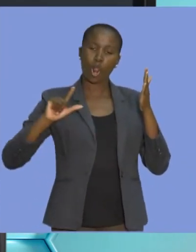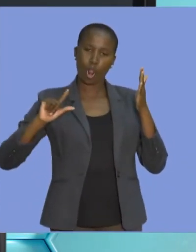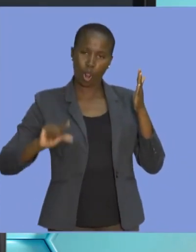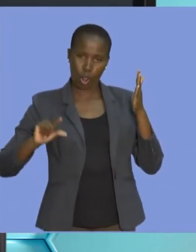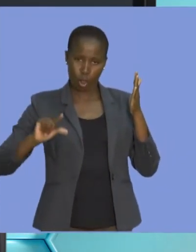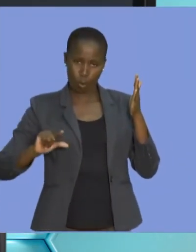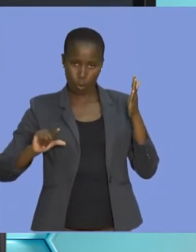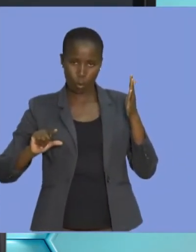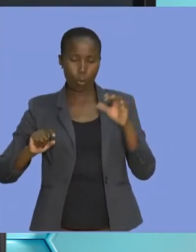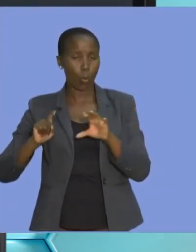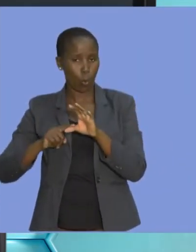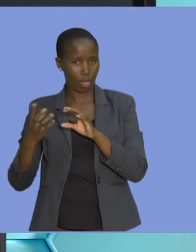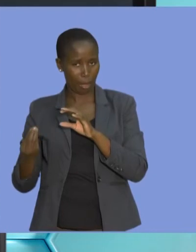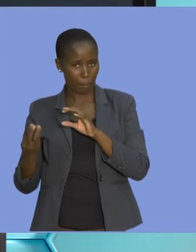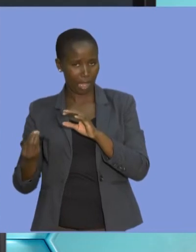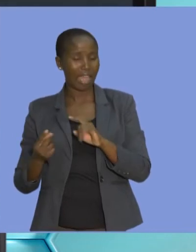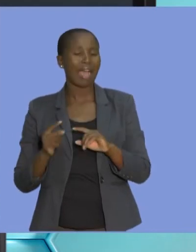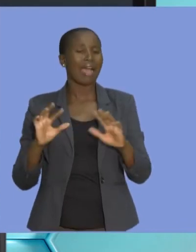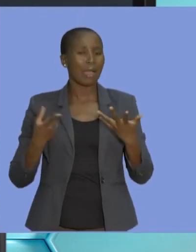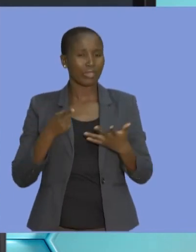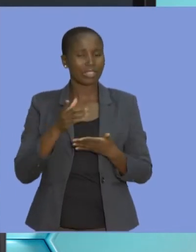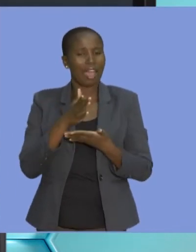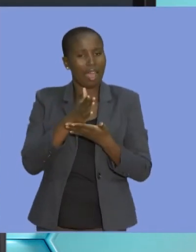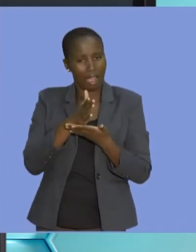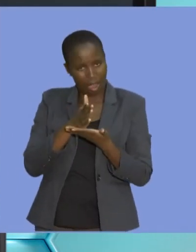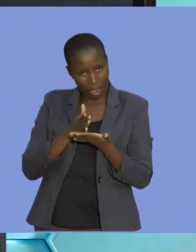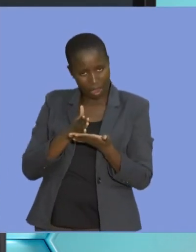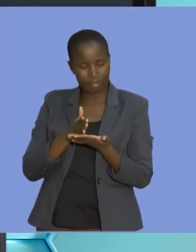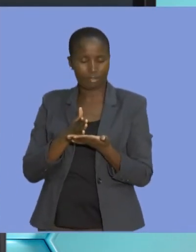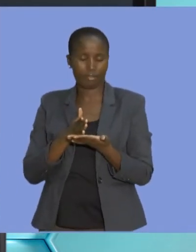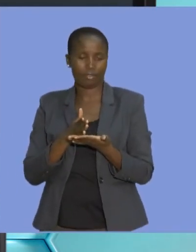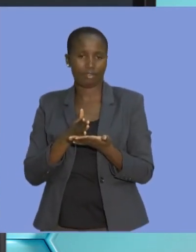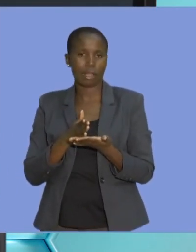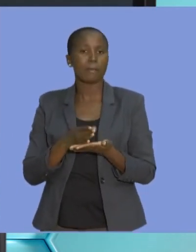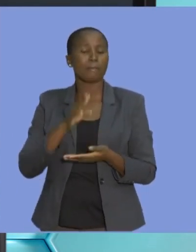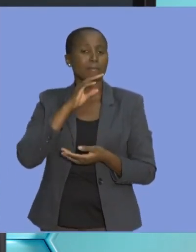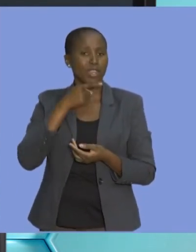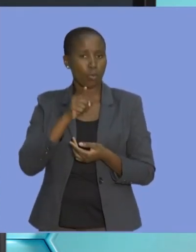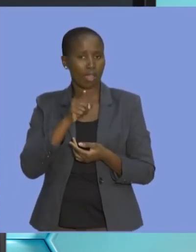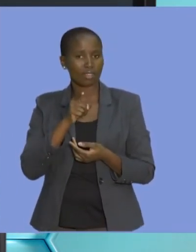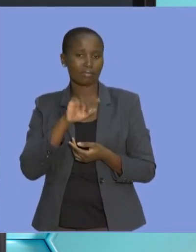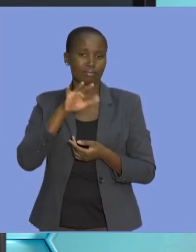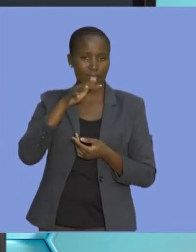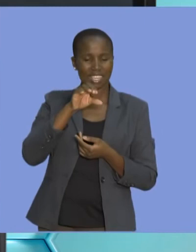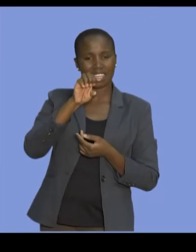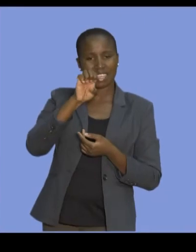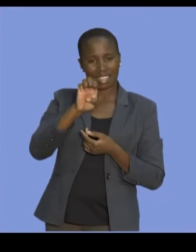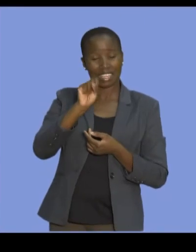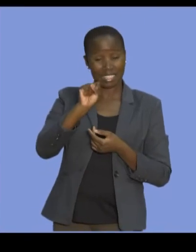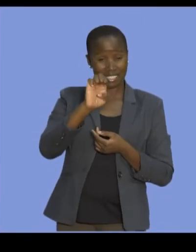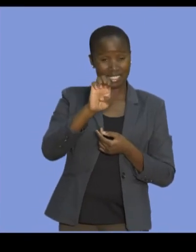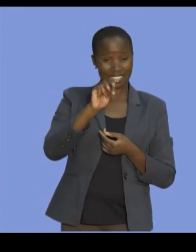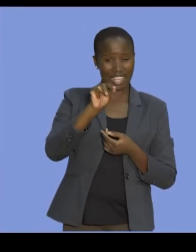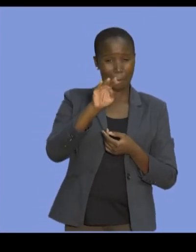just half interquartile range, which is the semi-interquartile range. Okay.